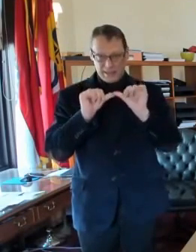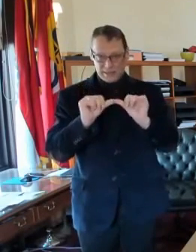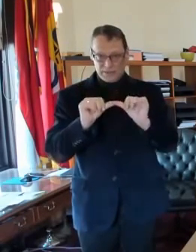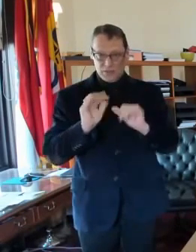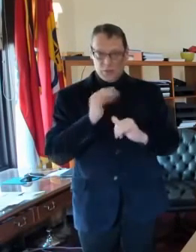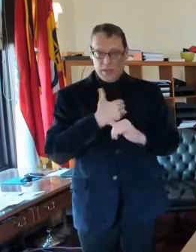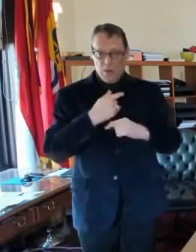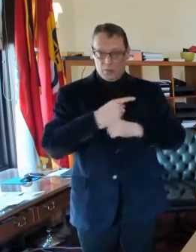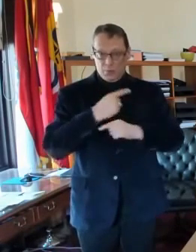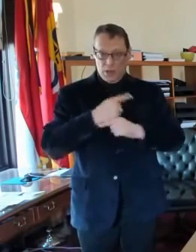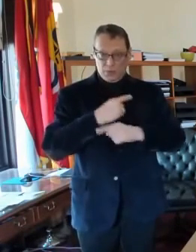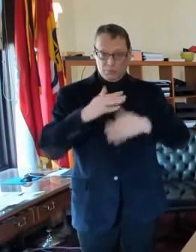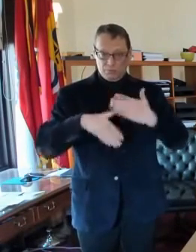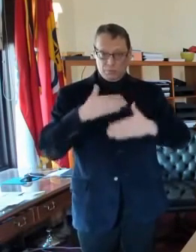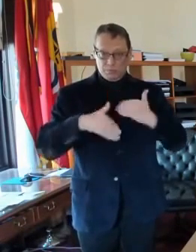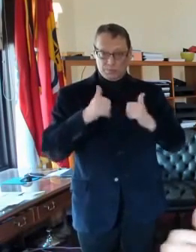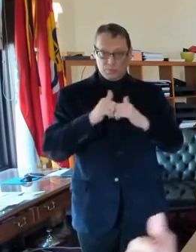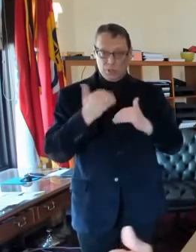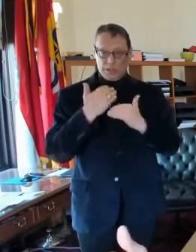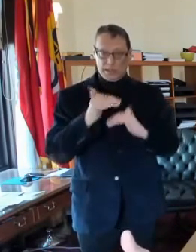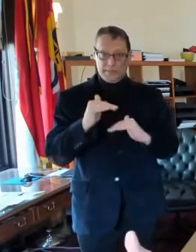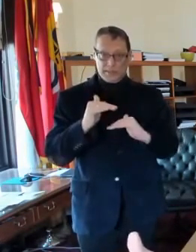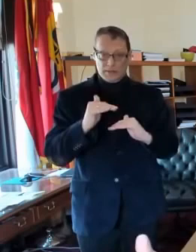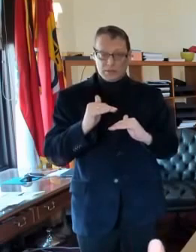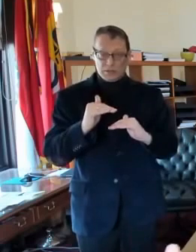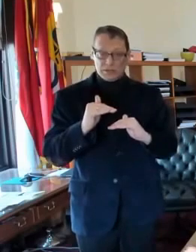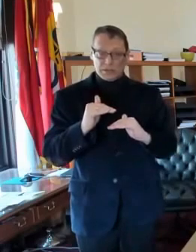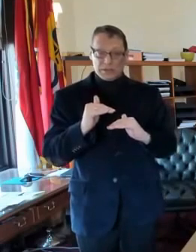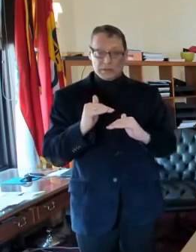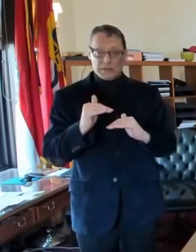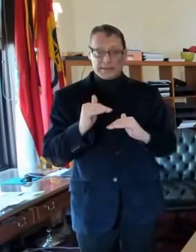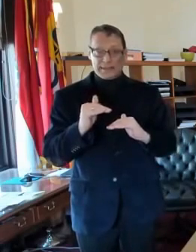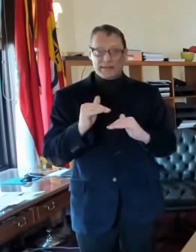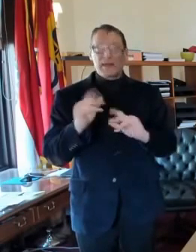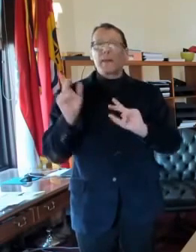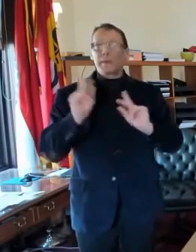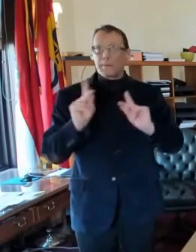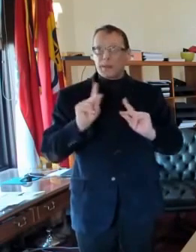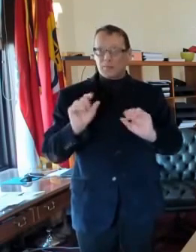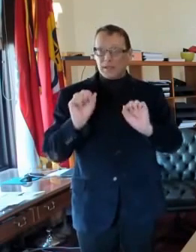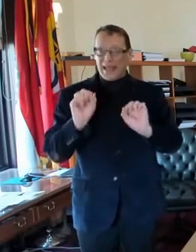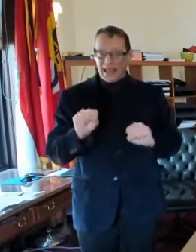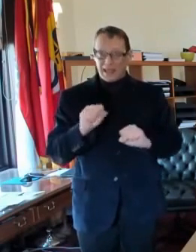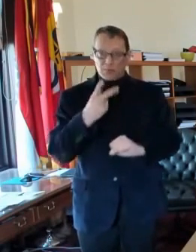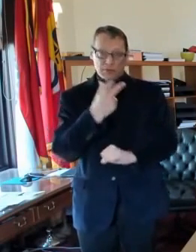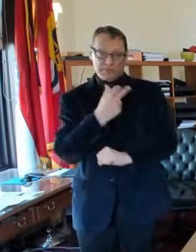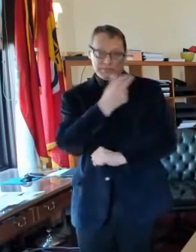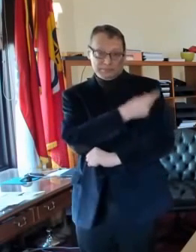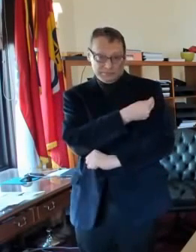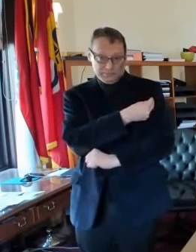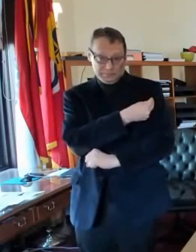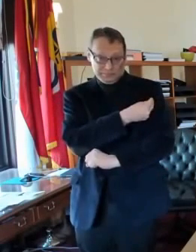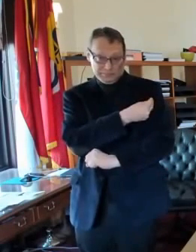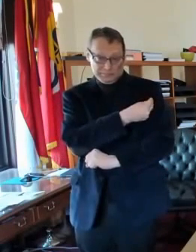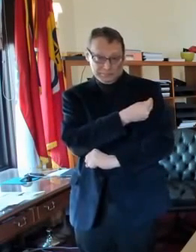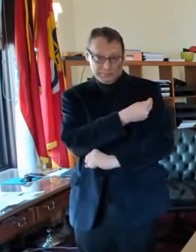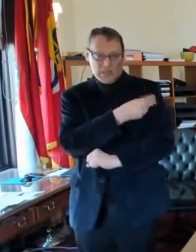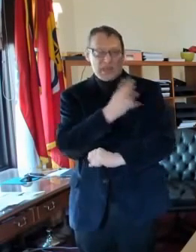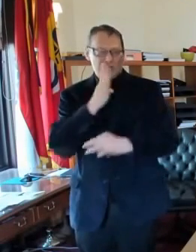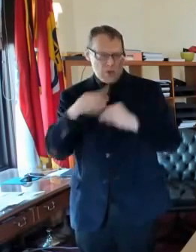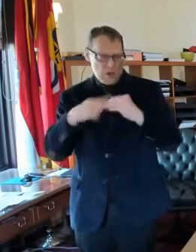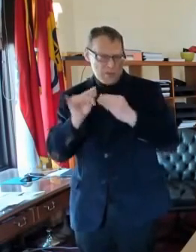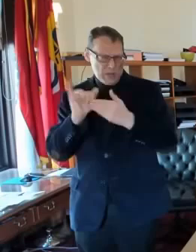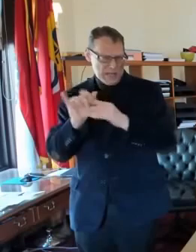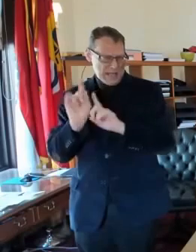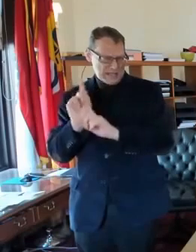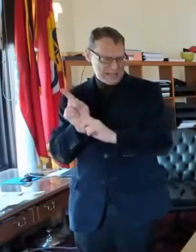what we're doing now with the mitigation procedures, coming in with people being able to get the vaccine, which I'll talk about that in